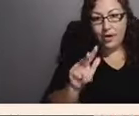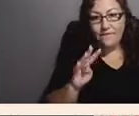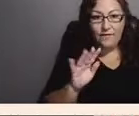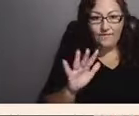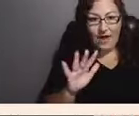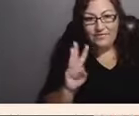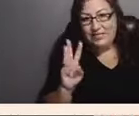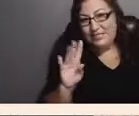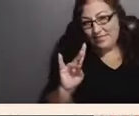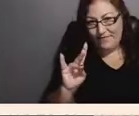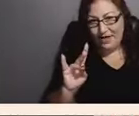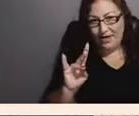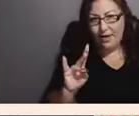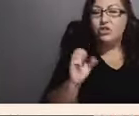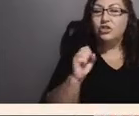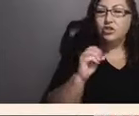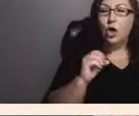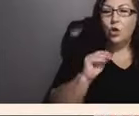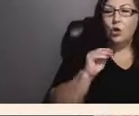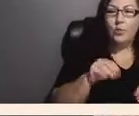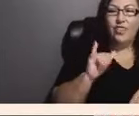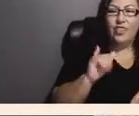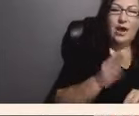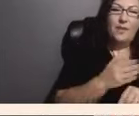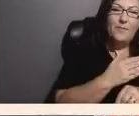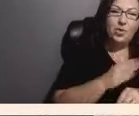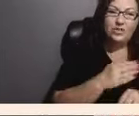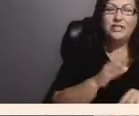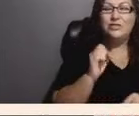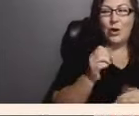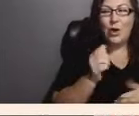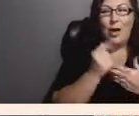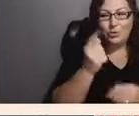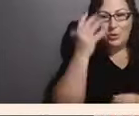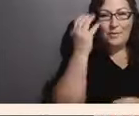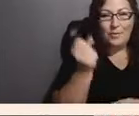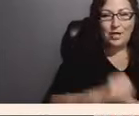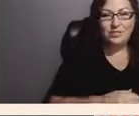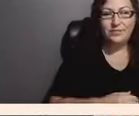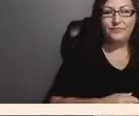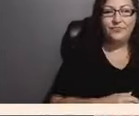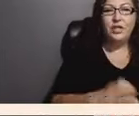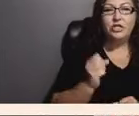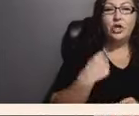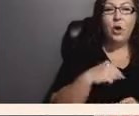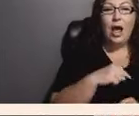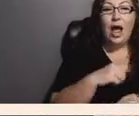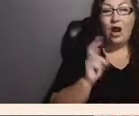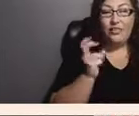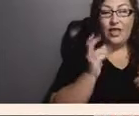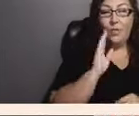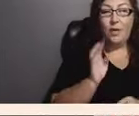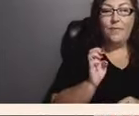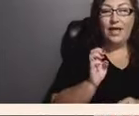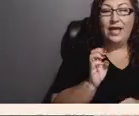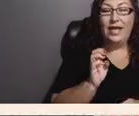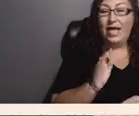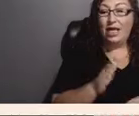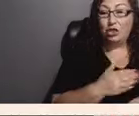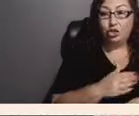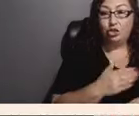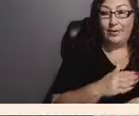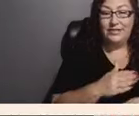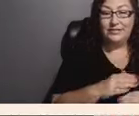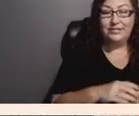1-800-123-4567. So you put that in a musical parameter so it helps us memorize it. So our theme is going to be instruments. Let's start with